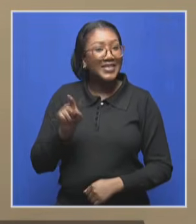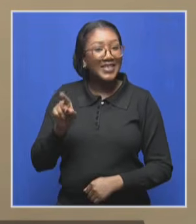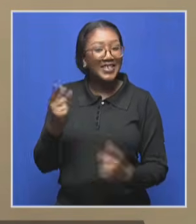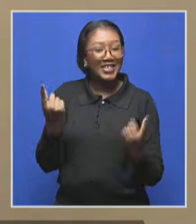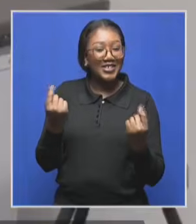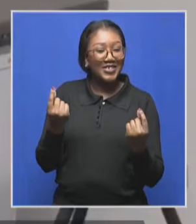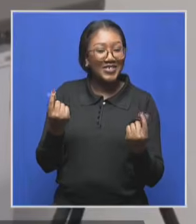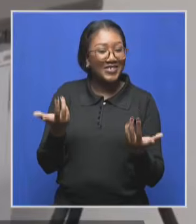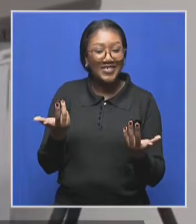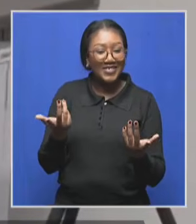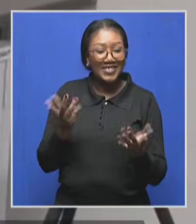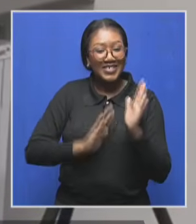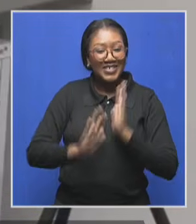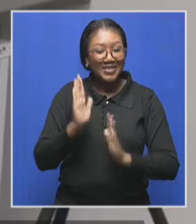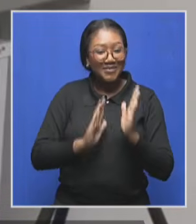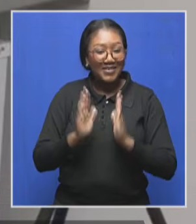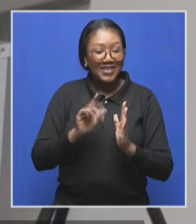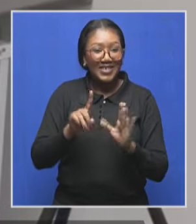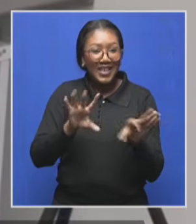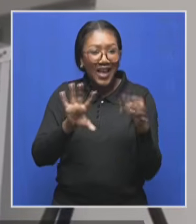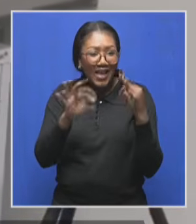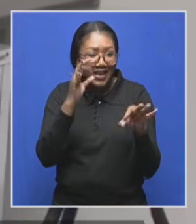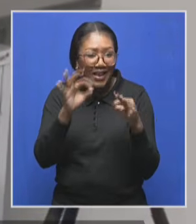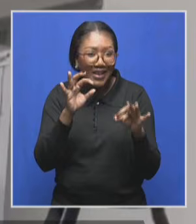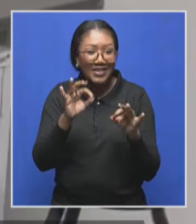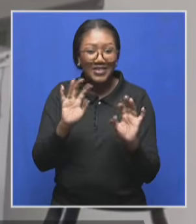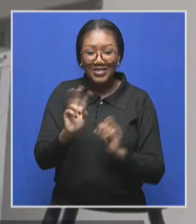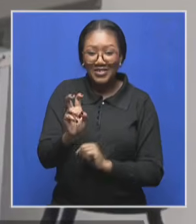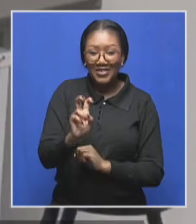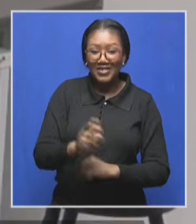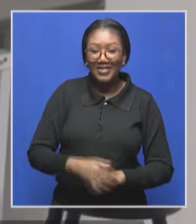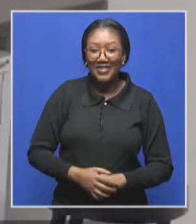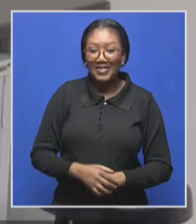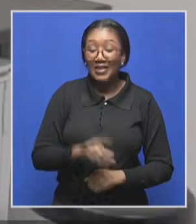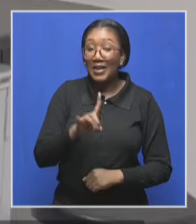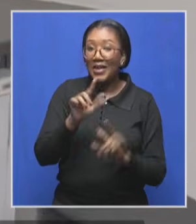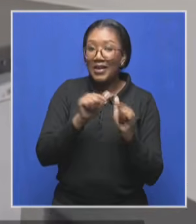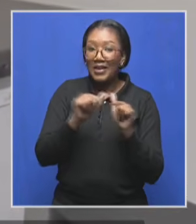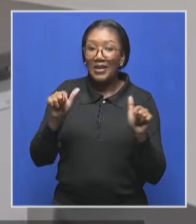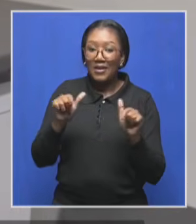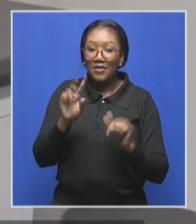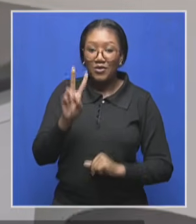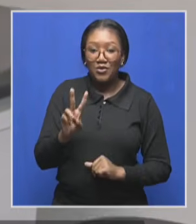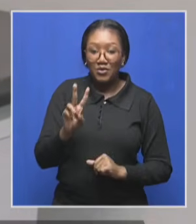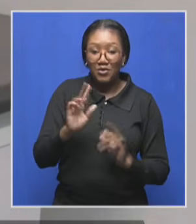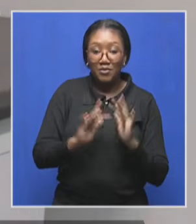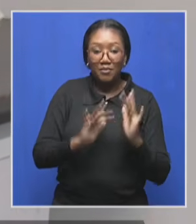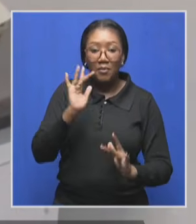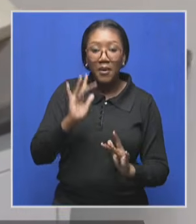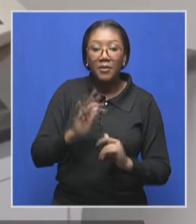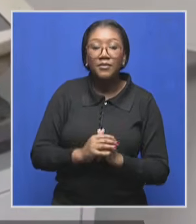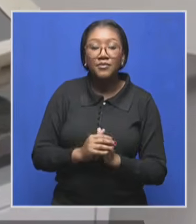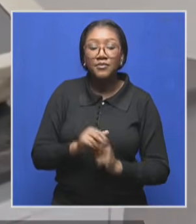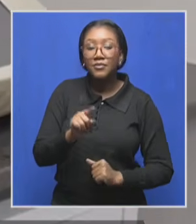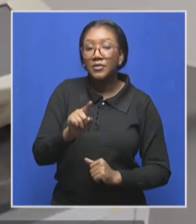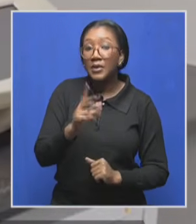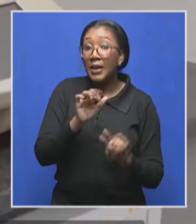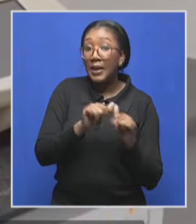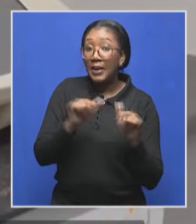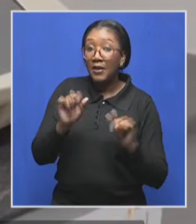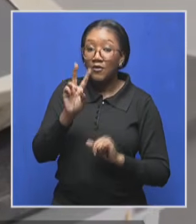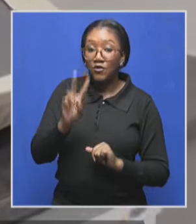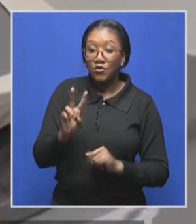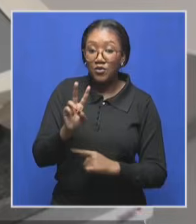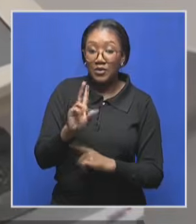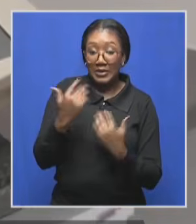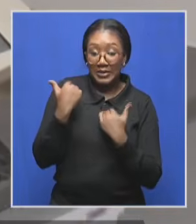class 2 cell biology analysis machine also does. This is a level 2 cabinet, and in this level 2 biosafety